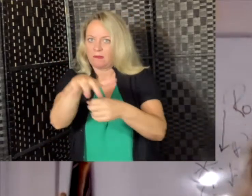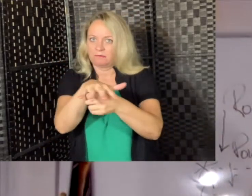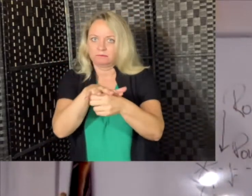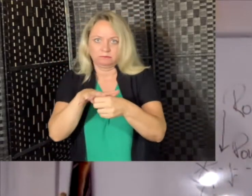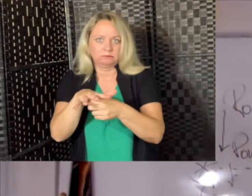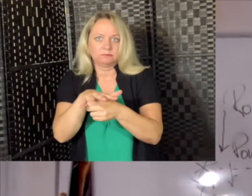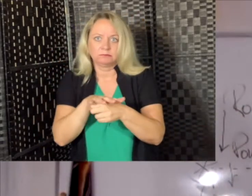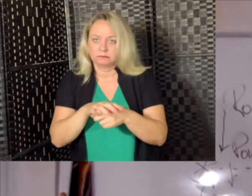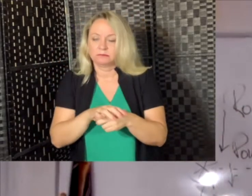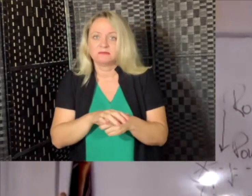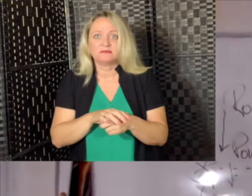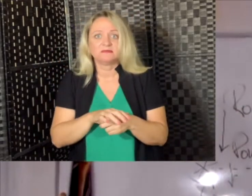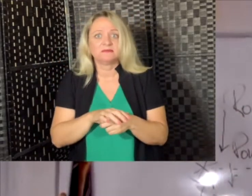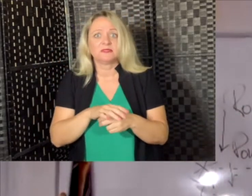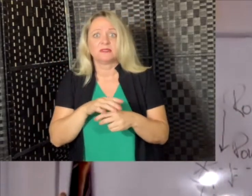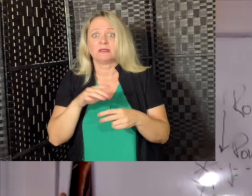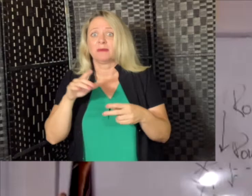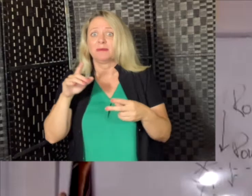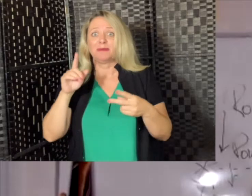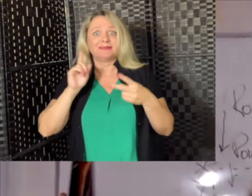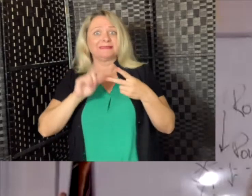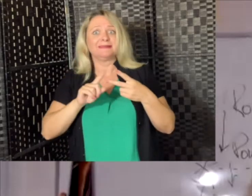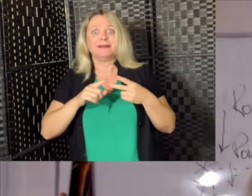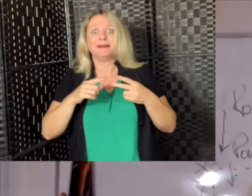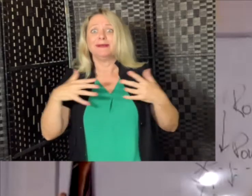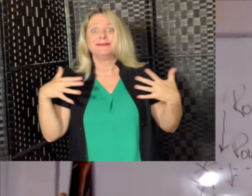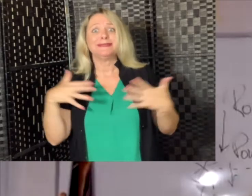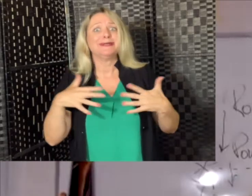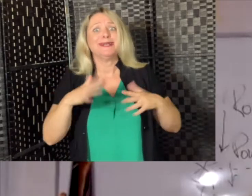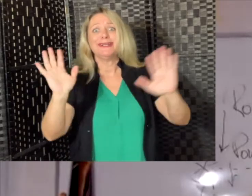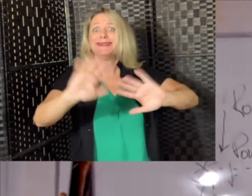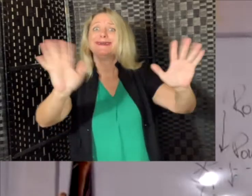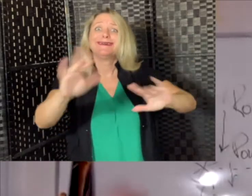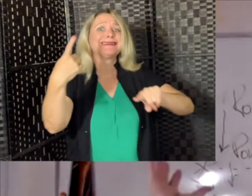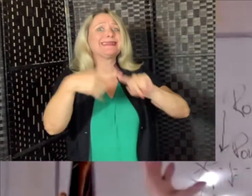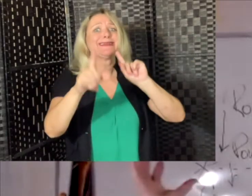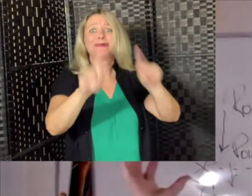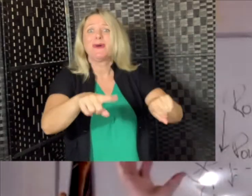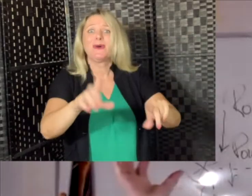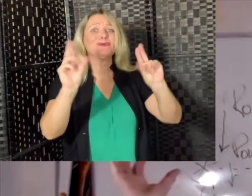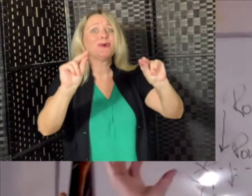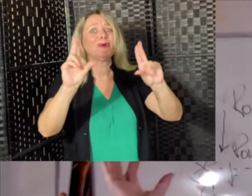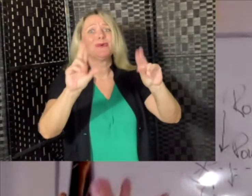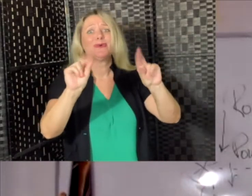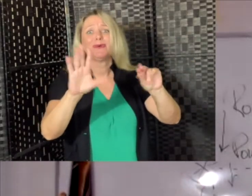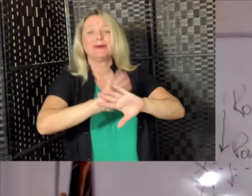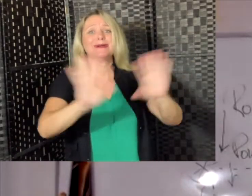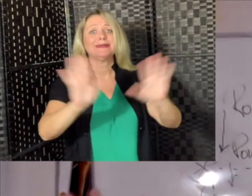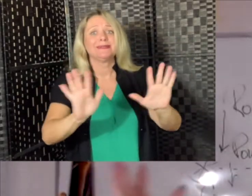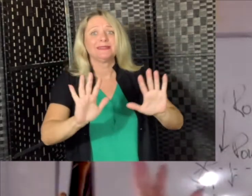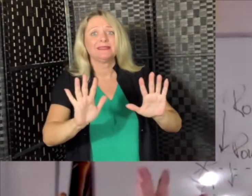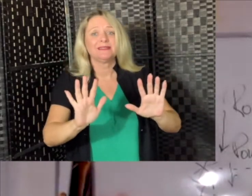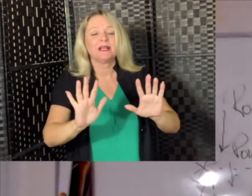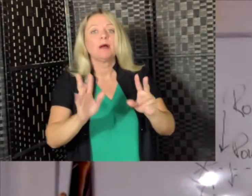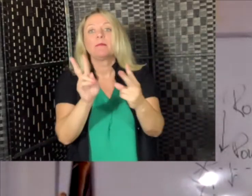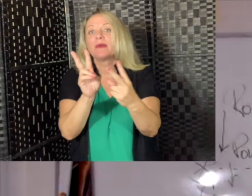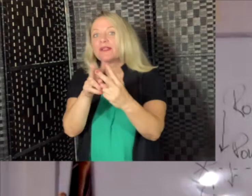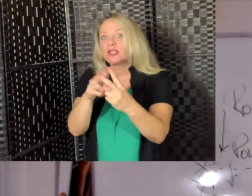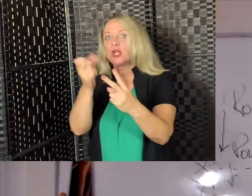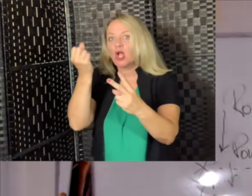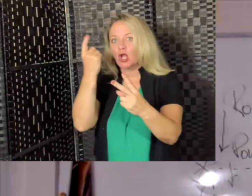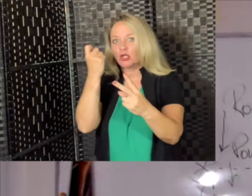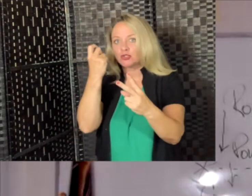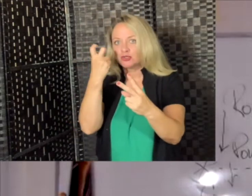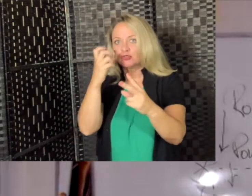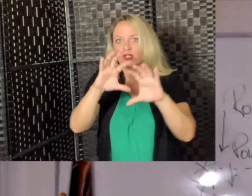And so Haiti said, I don't want you to die. And Yumi said, I want to live my life